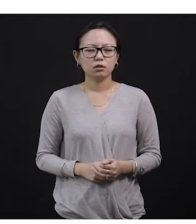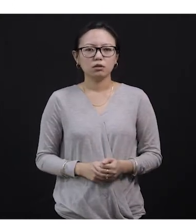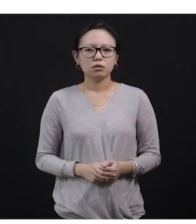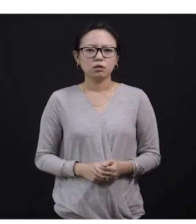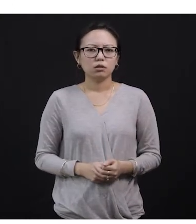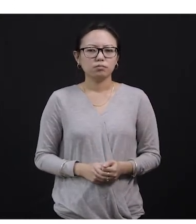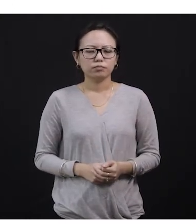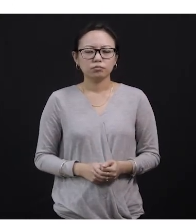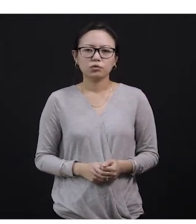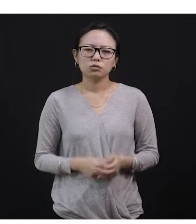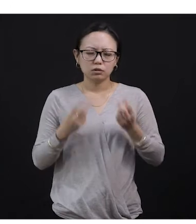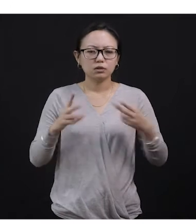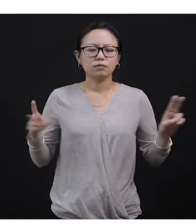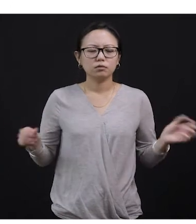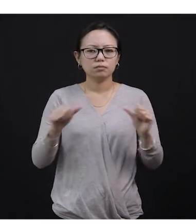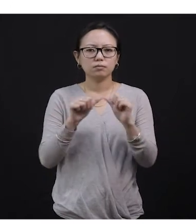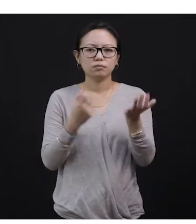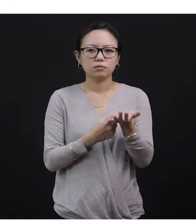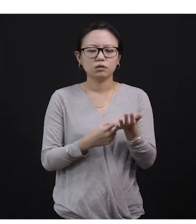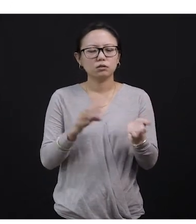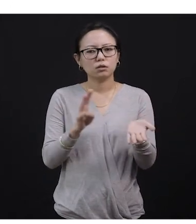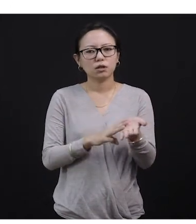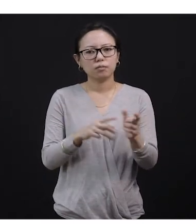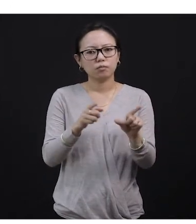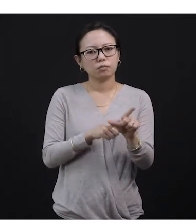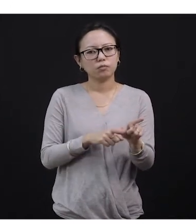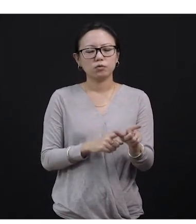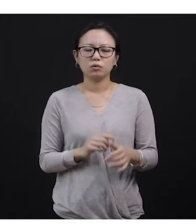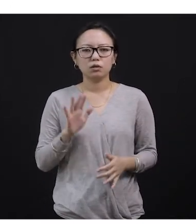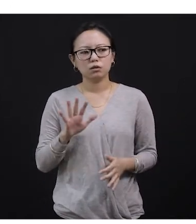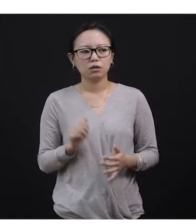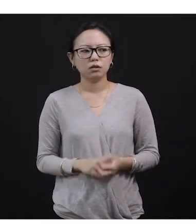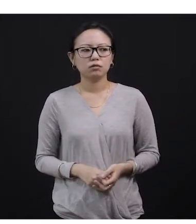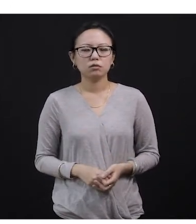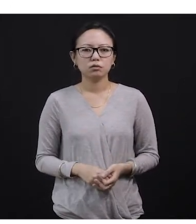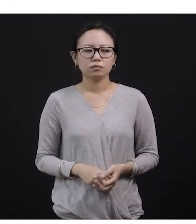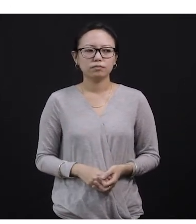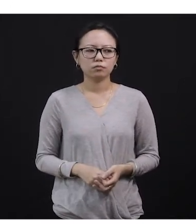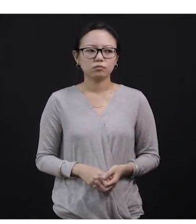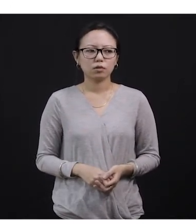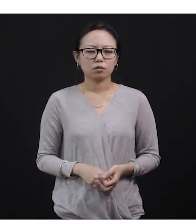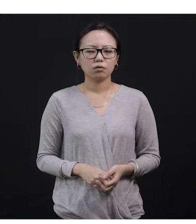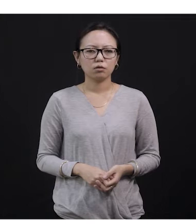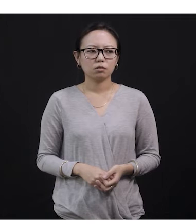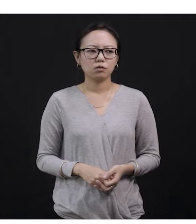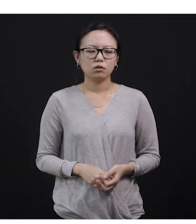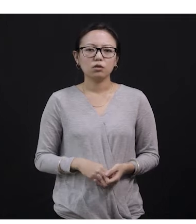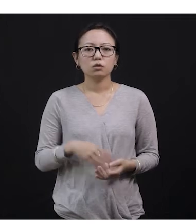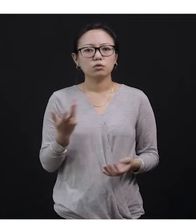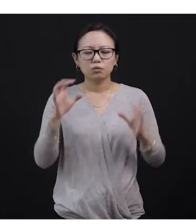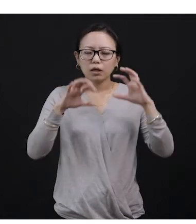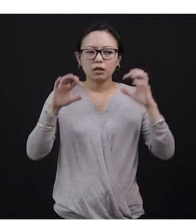were different armies, and all these armies had different position. So this was all looked after by the